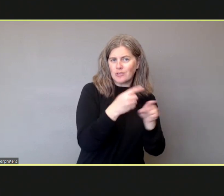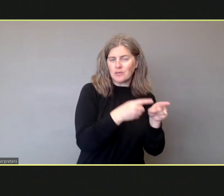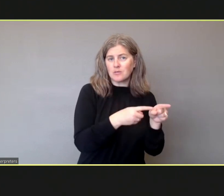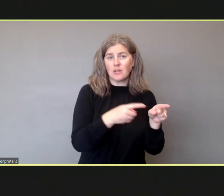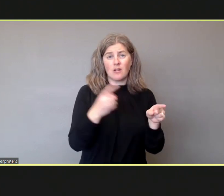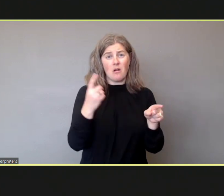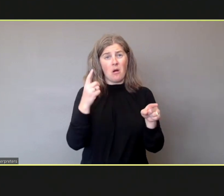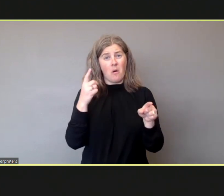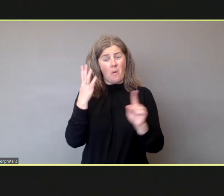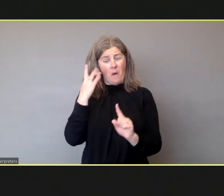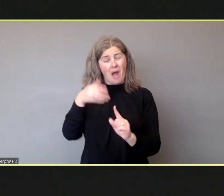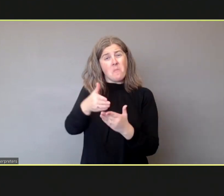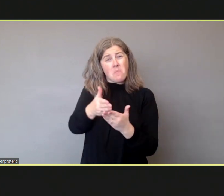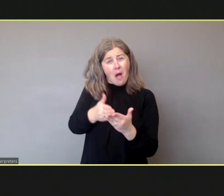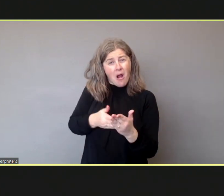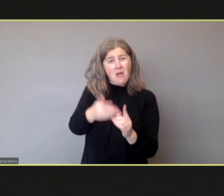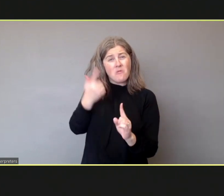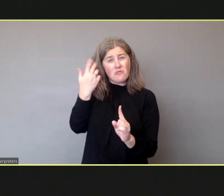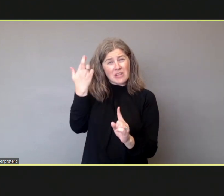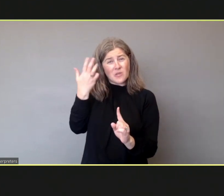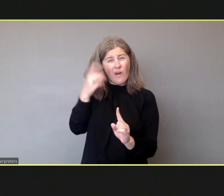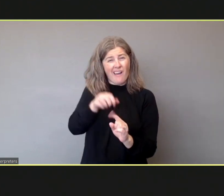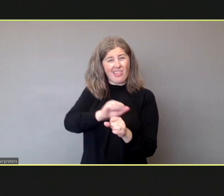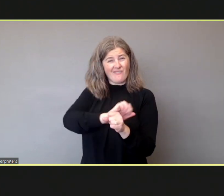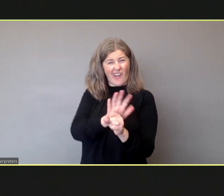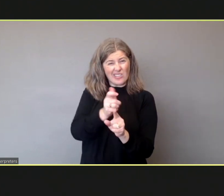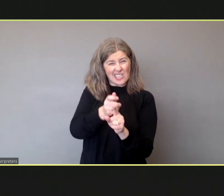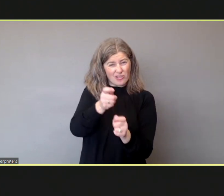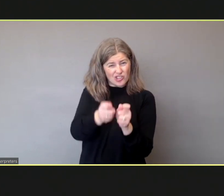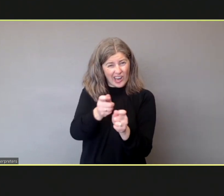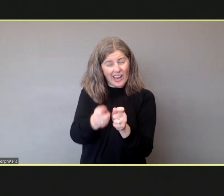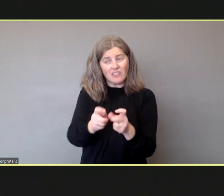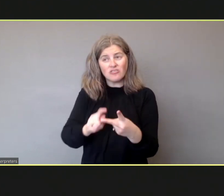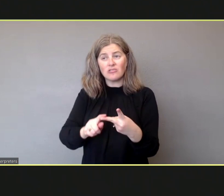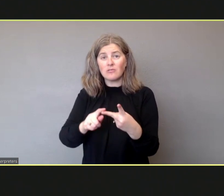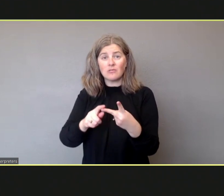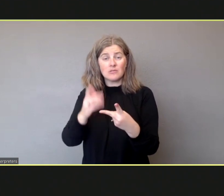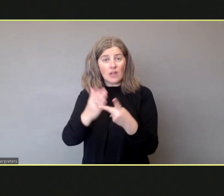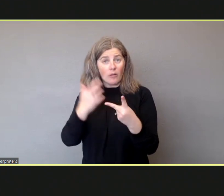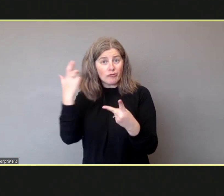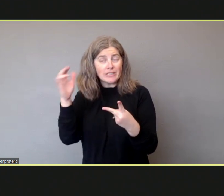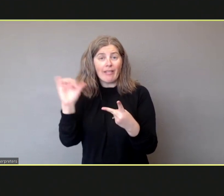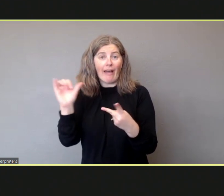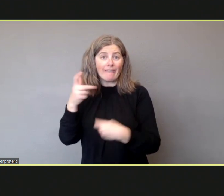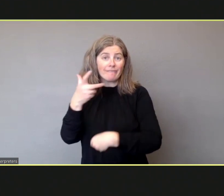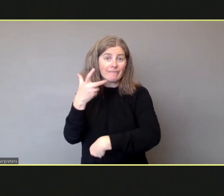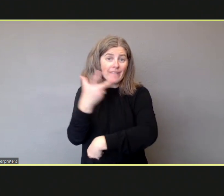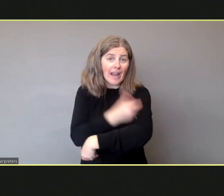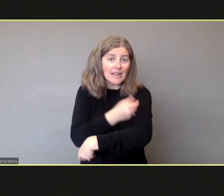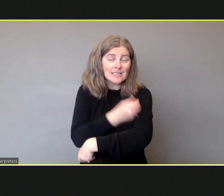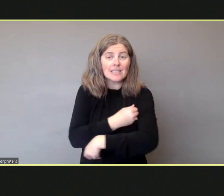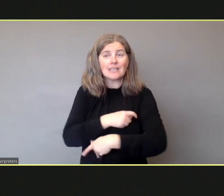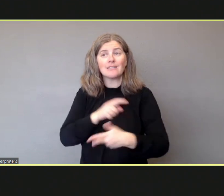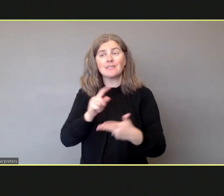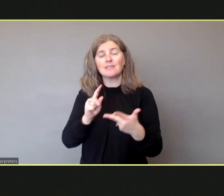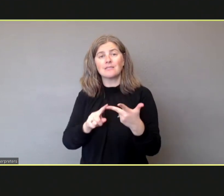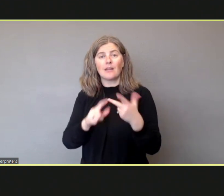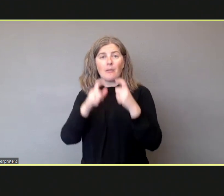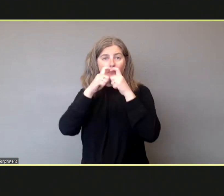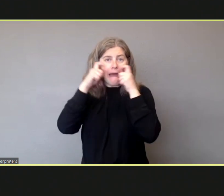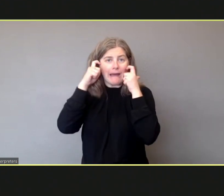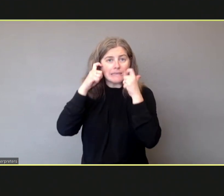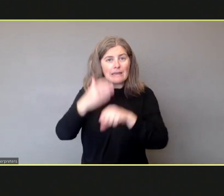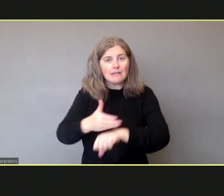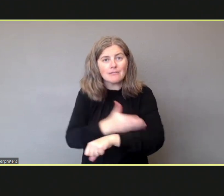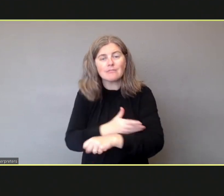in the virus, we assume, partly due to things like vaccines and better masking and